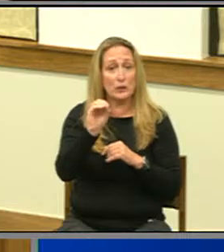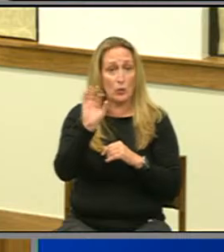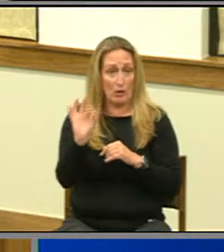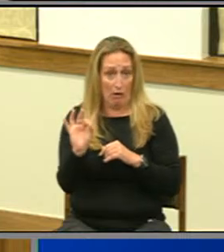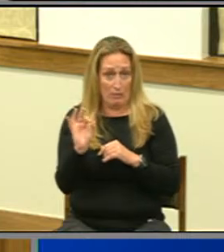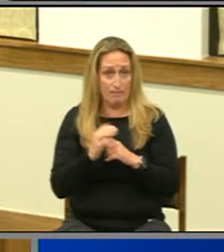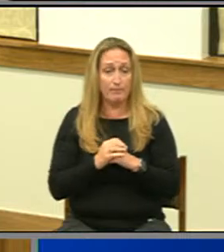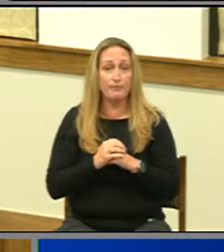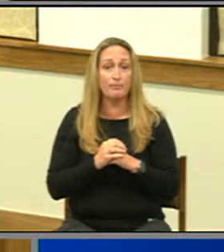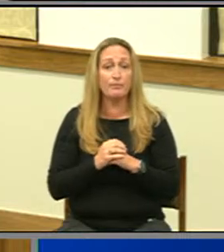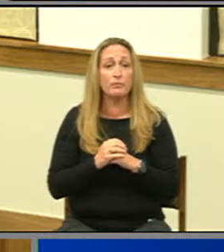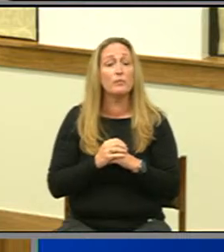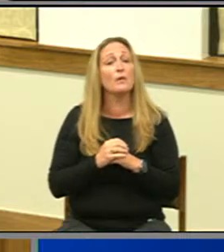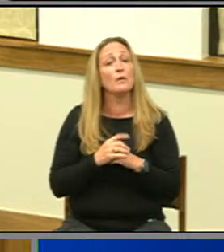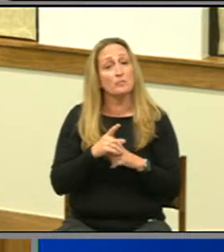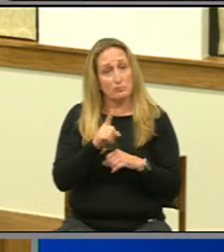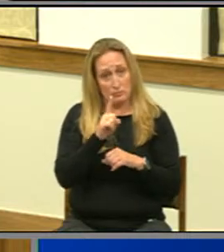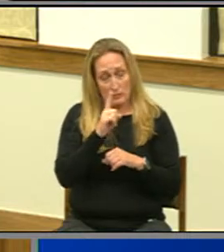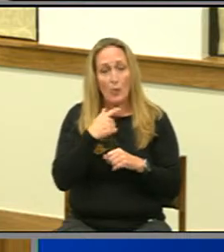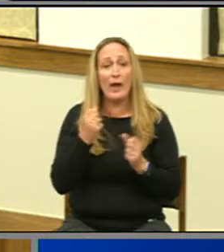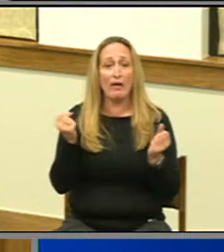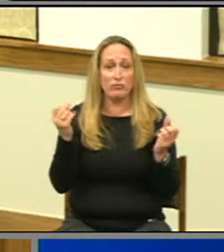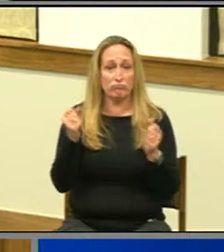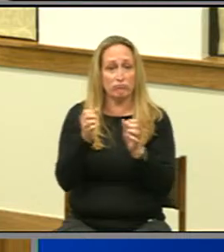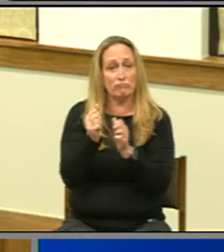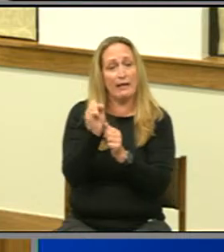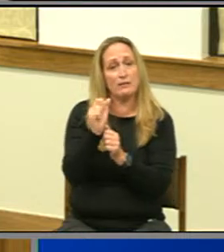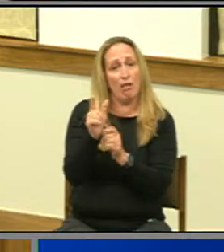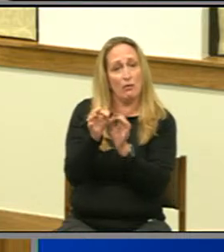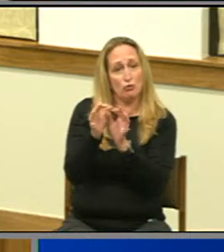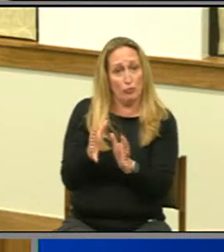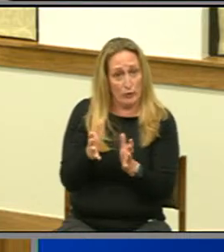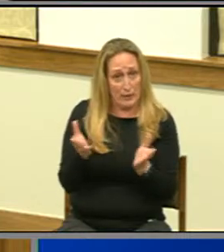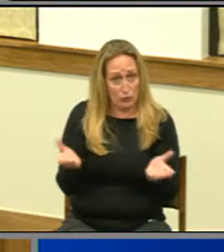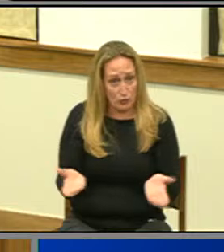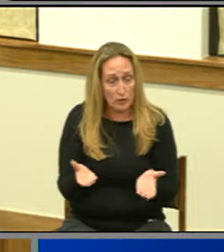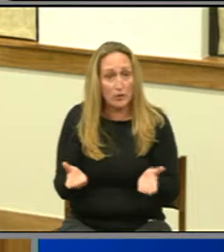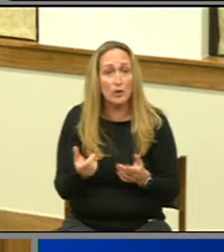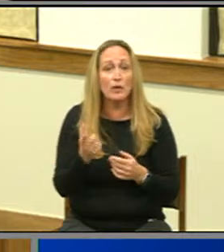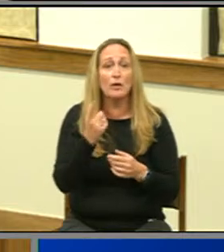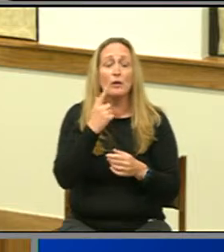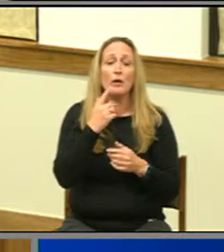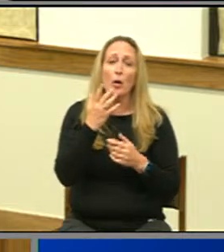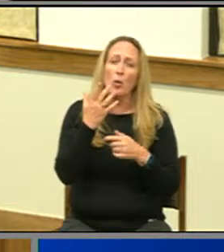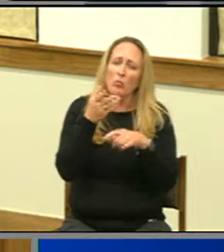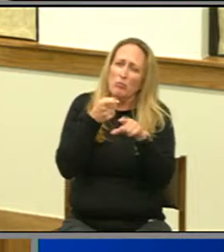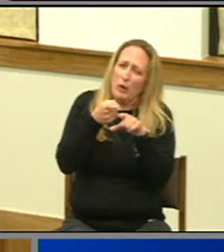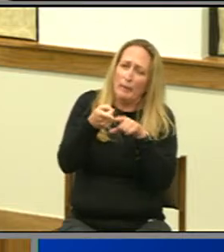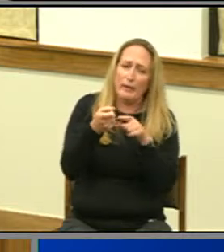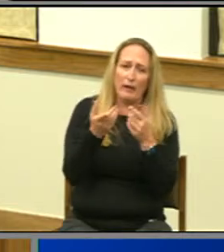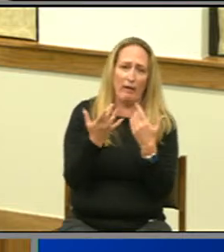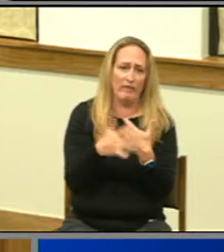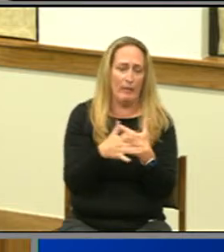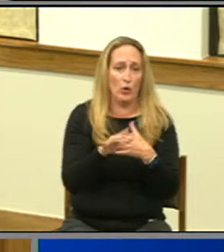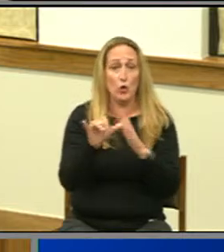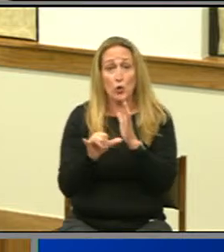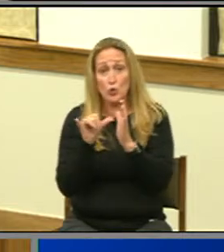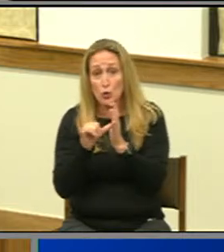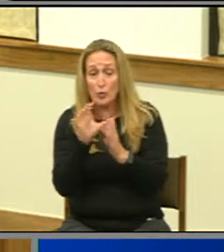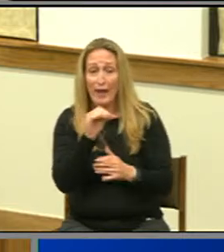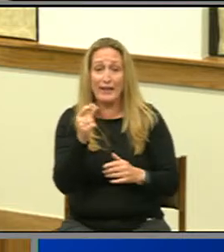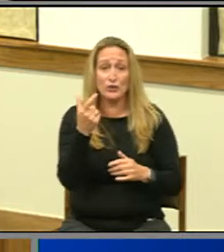126-716-3209. And we do have American Sign Language interpretation. It's primarily available, though, on YouTube